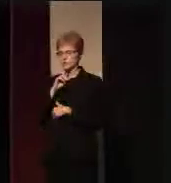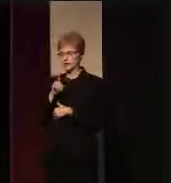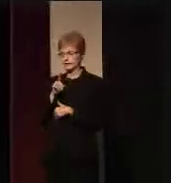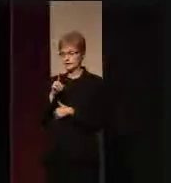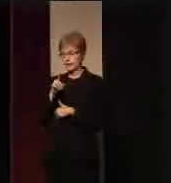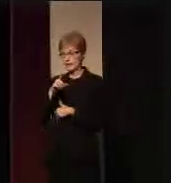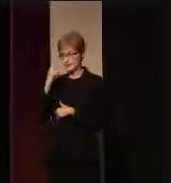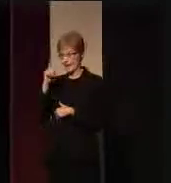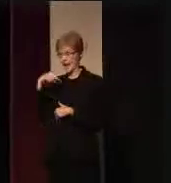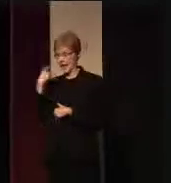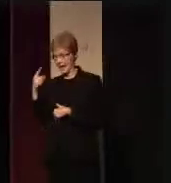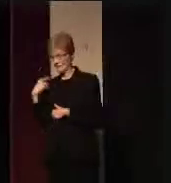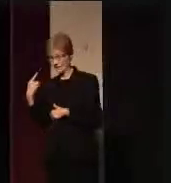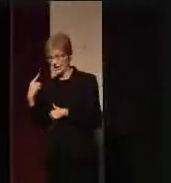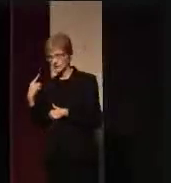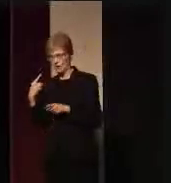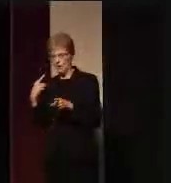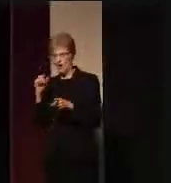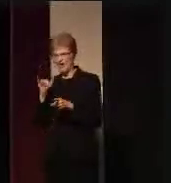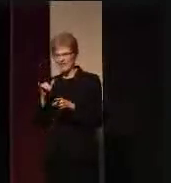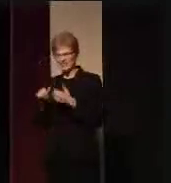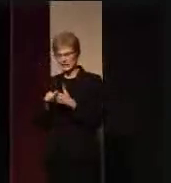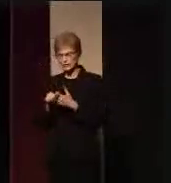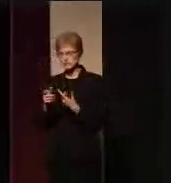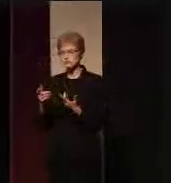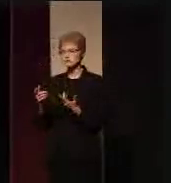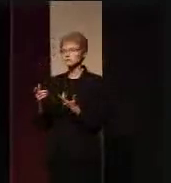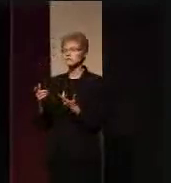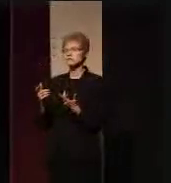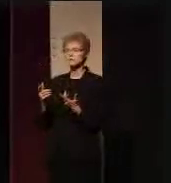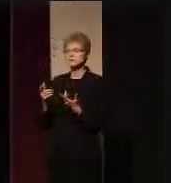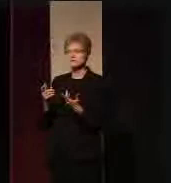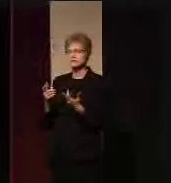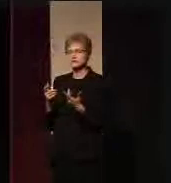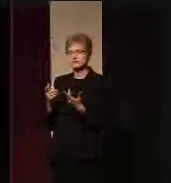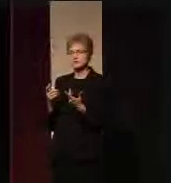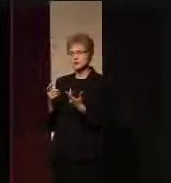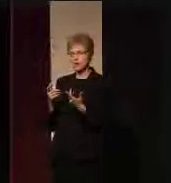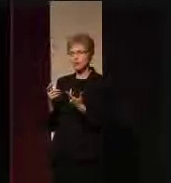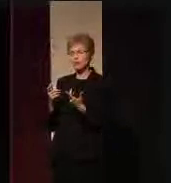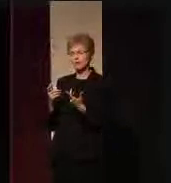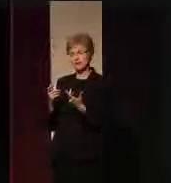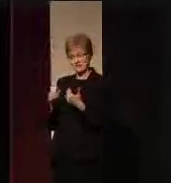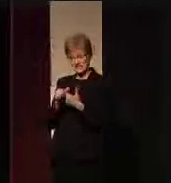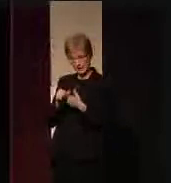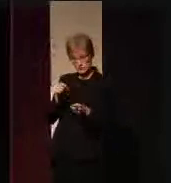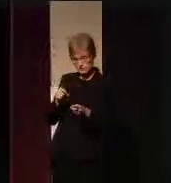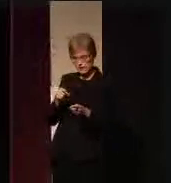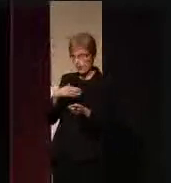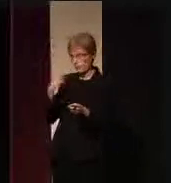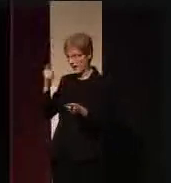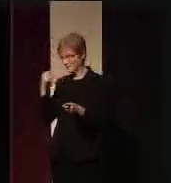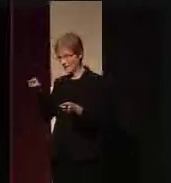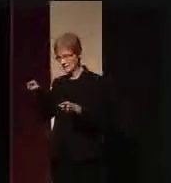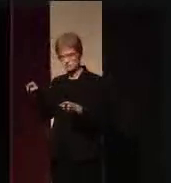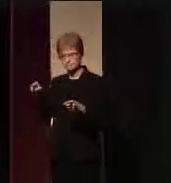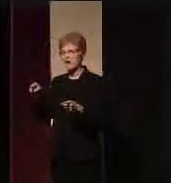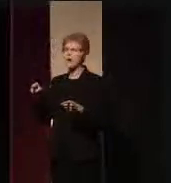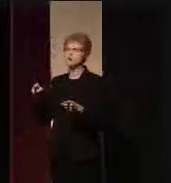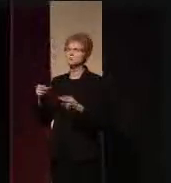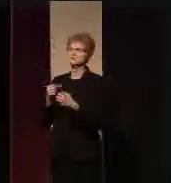when a black face preceded it. And they were more likely to mistake a dangerous item as safe when a white face preceded